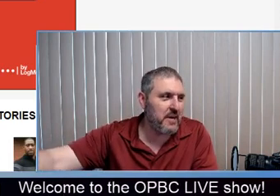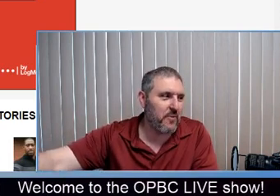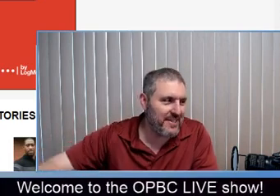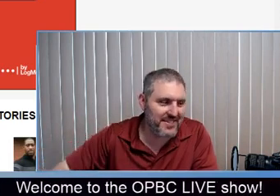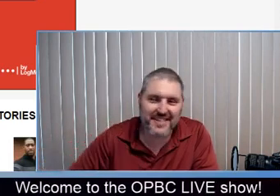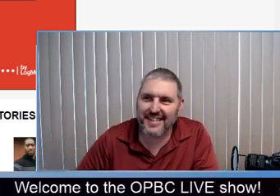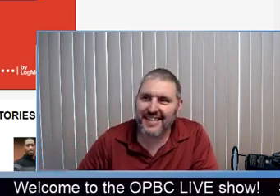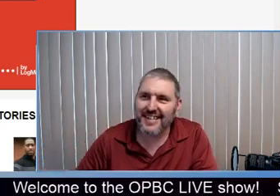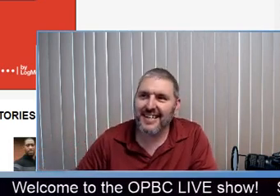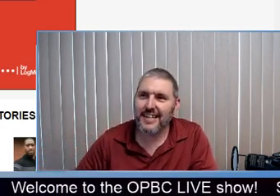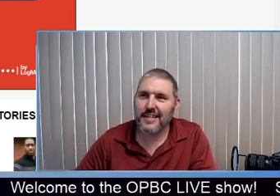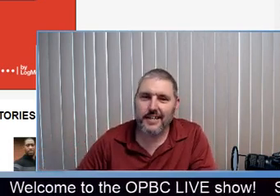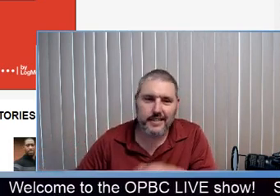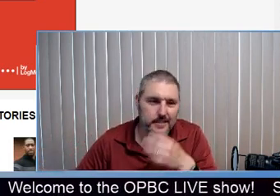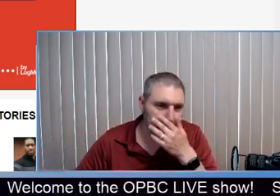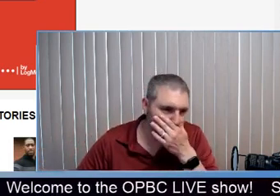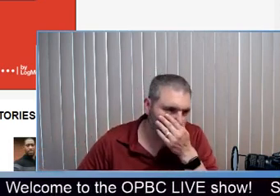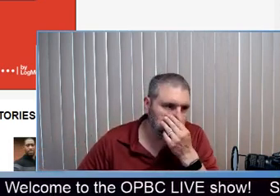CNN being arrested,